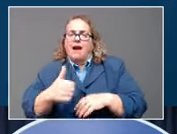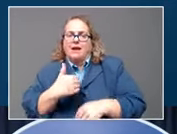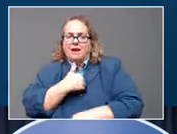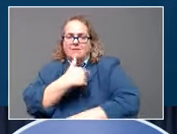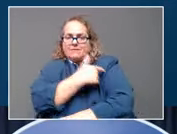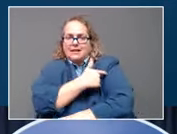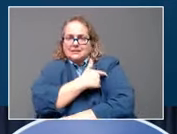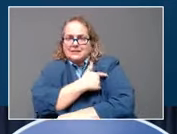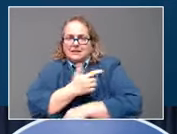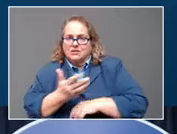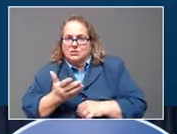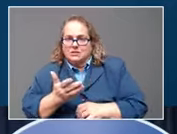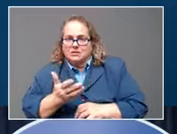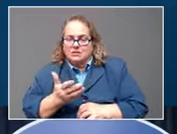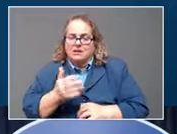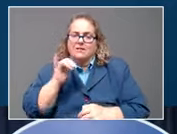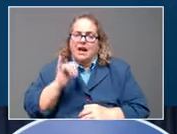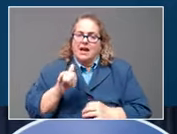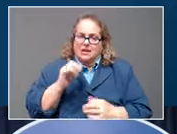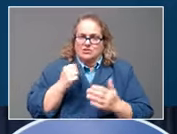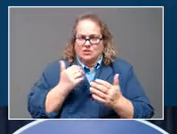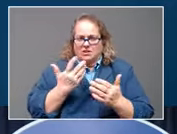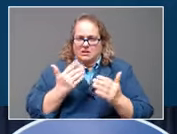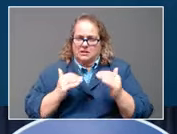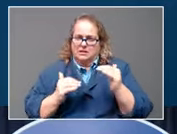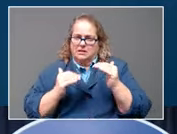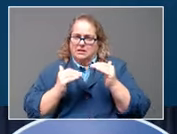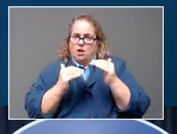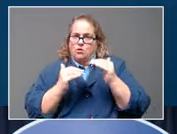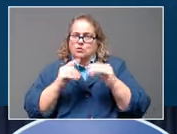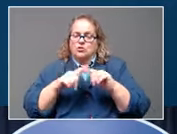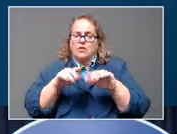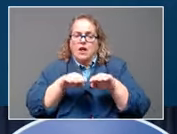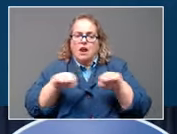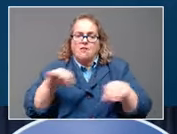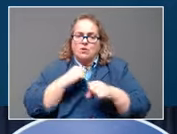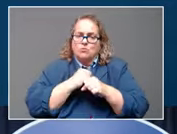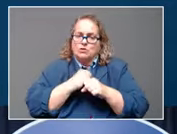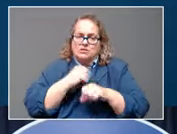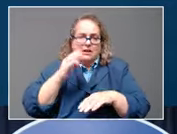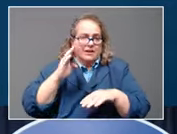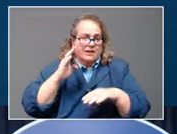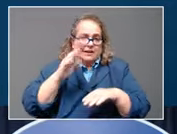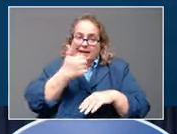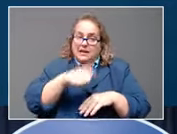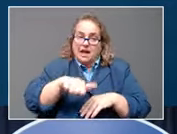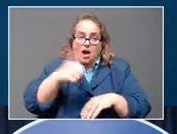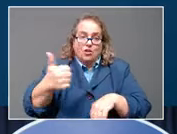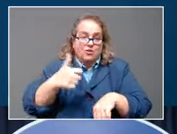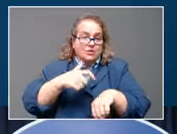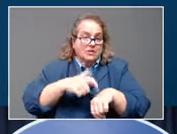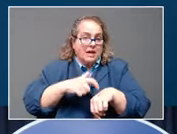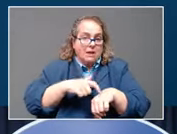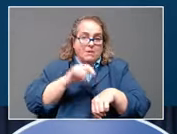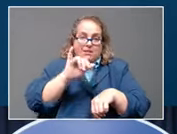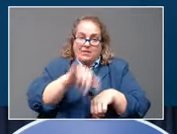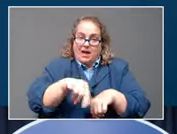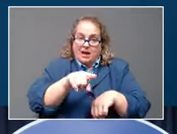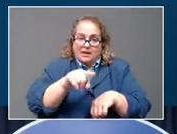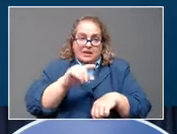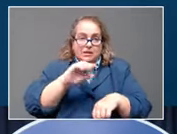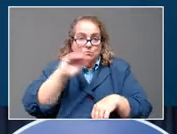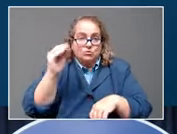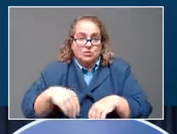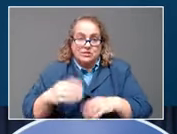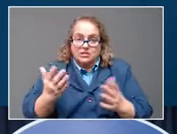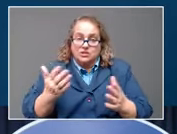is close to the level of protection at any other time in this pandemic. So what it says is